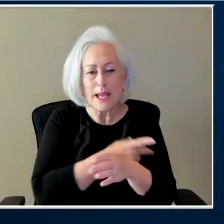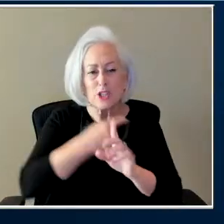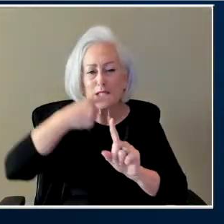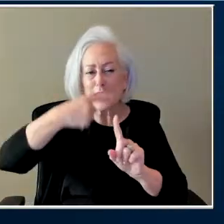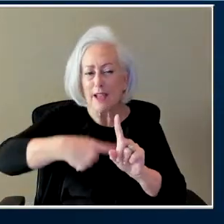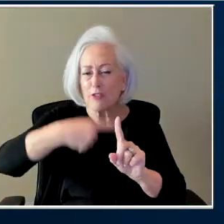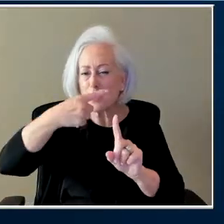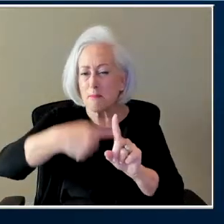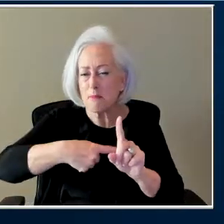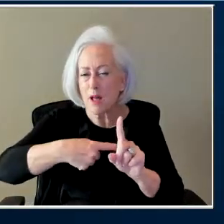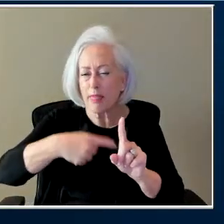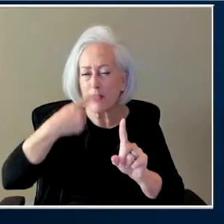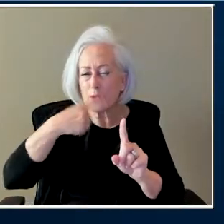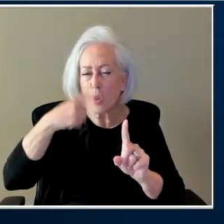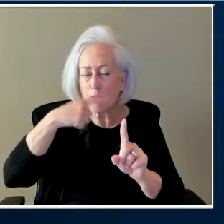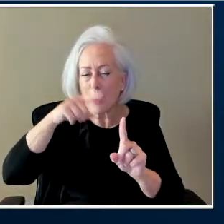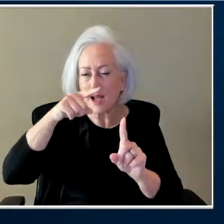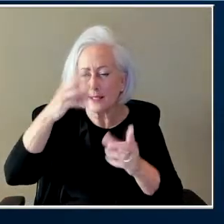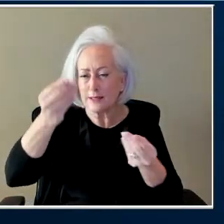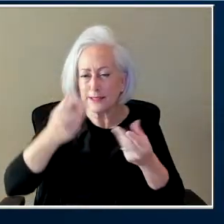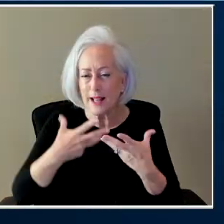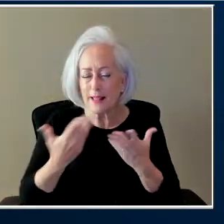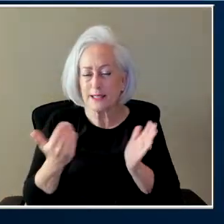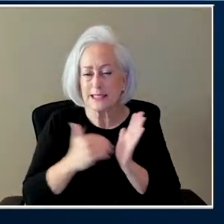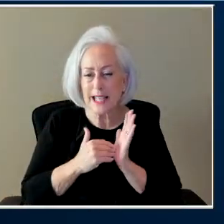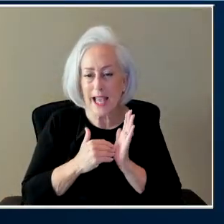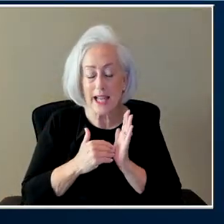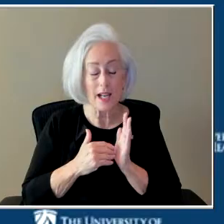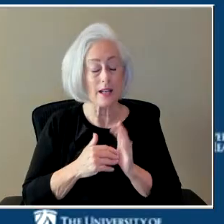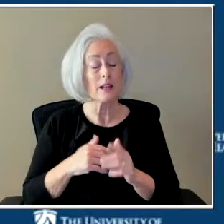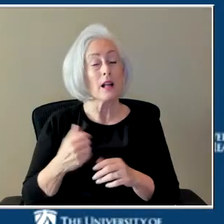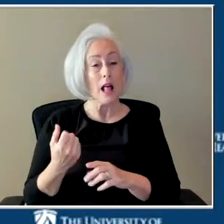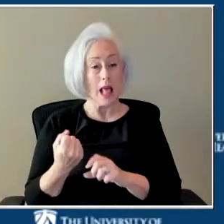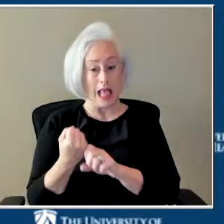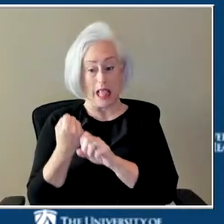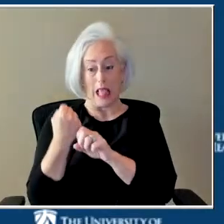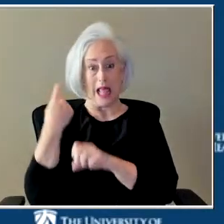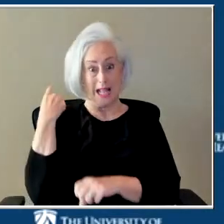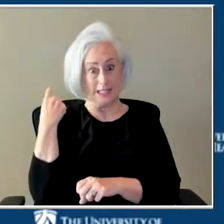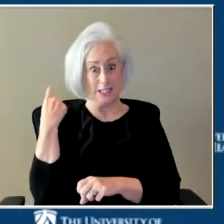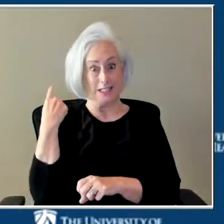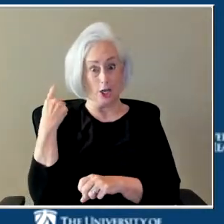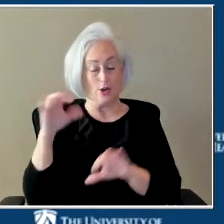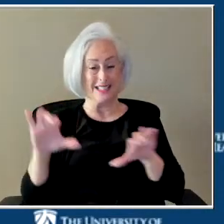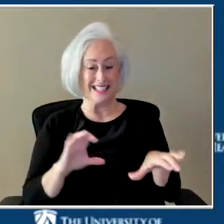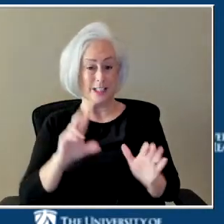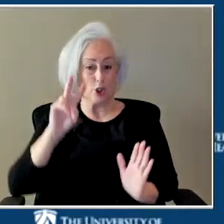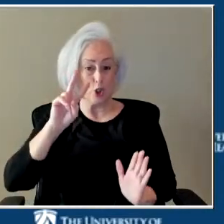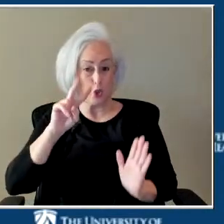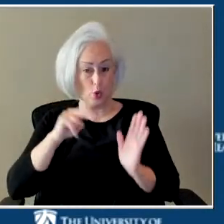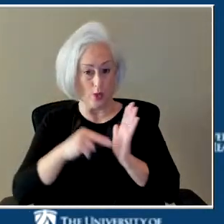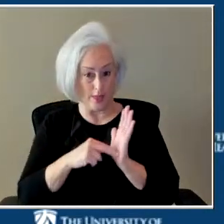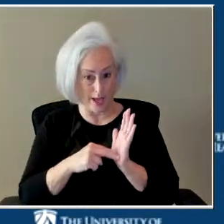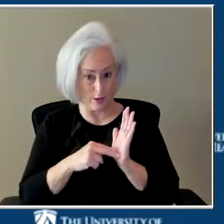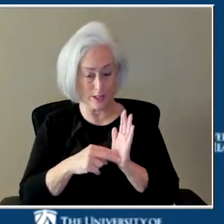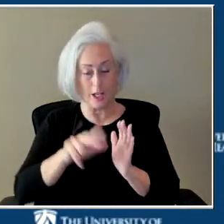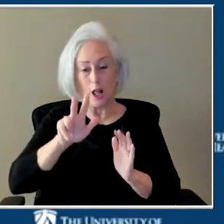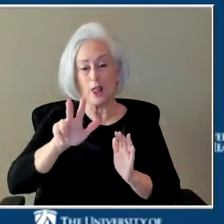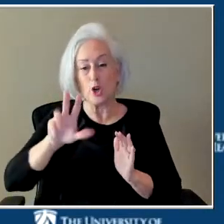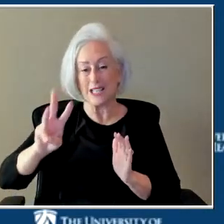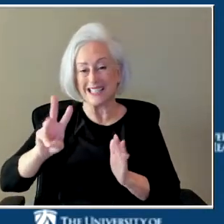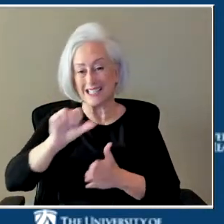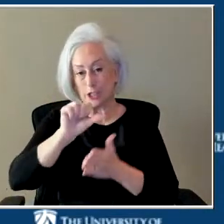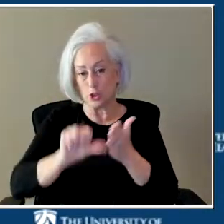that into perspective for us again. So last year we performed 2,036